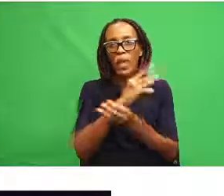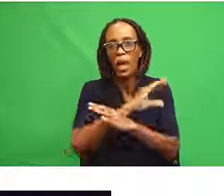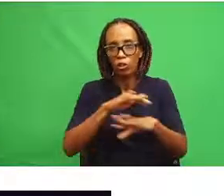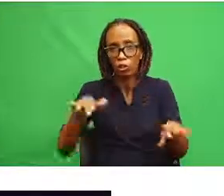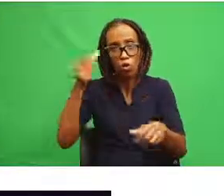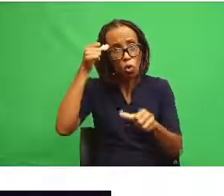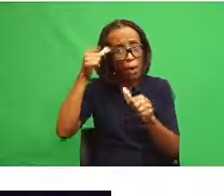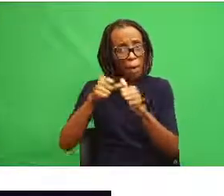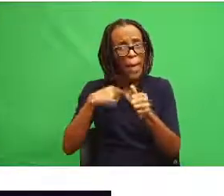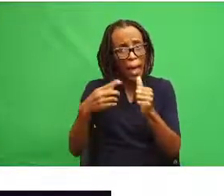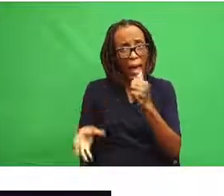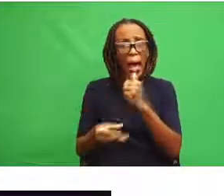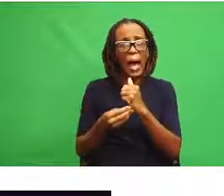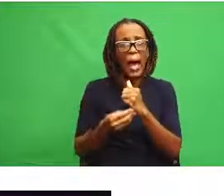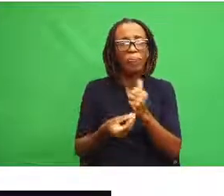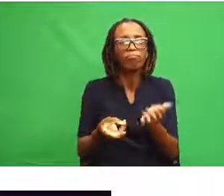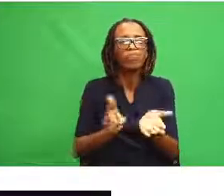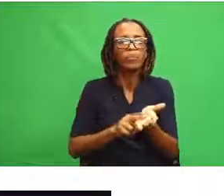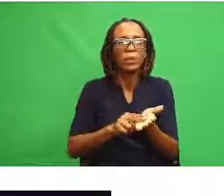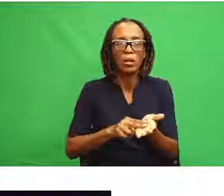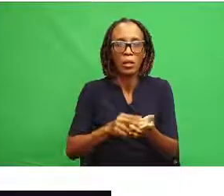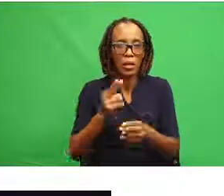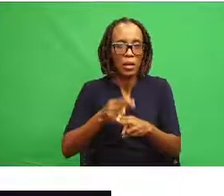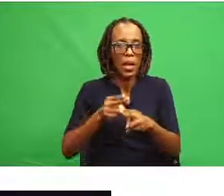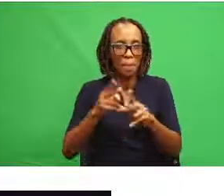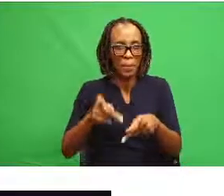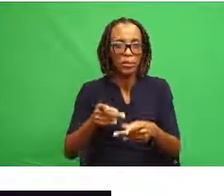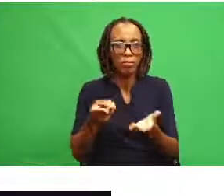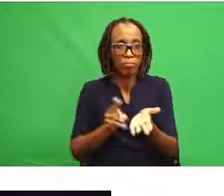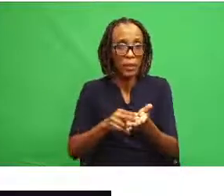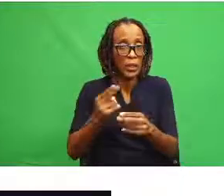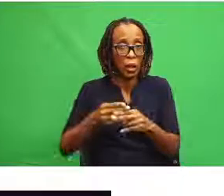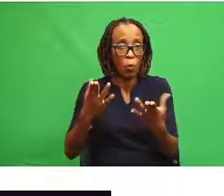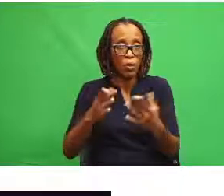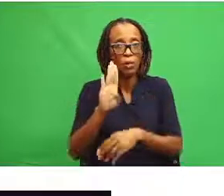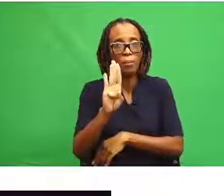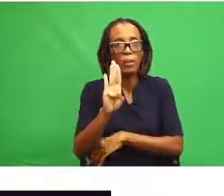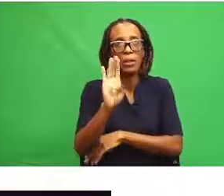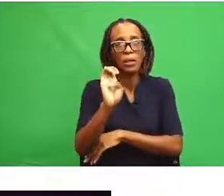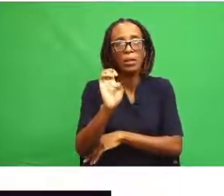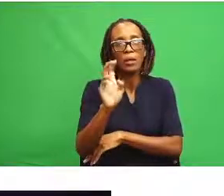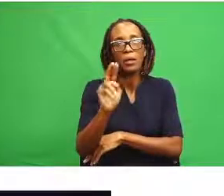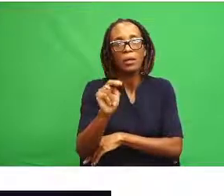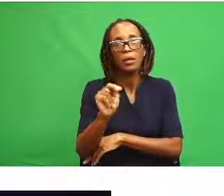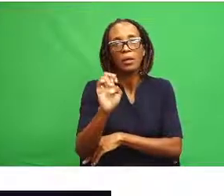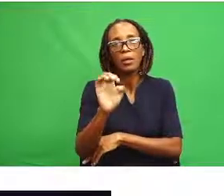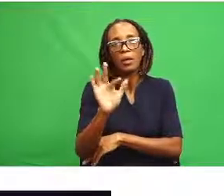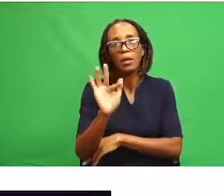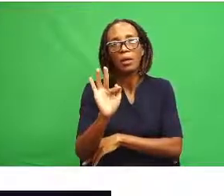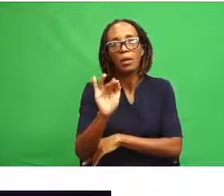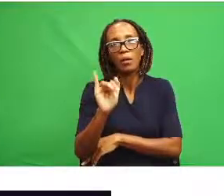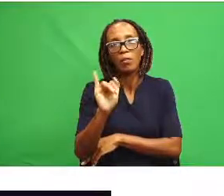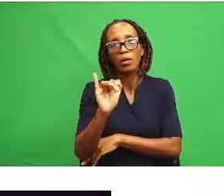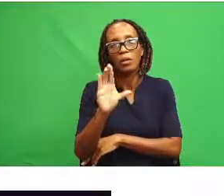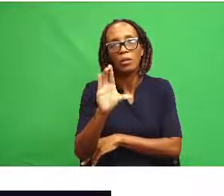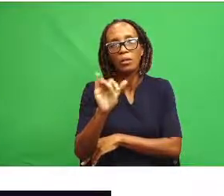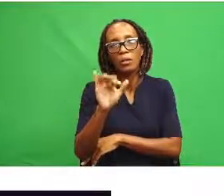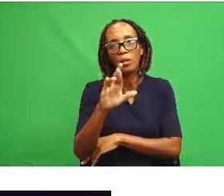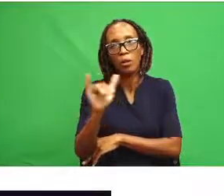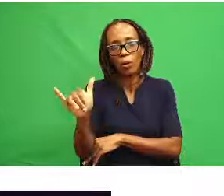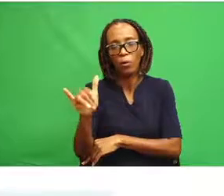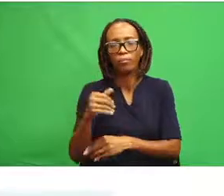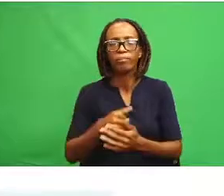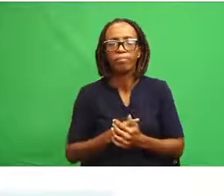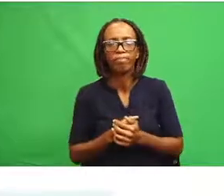also spoke about beneficiary designations and stuff like that. Is estate planning? If someone